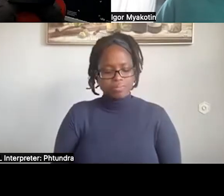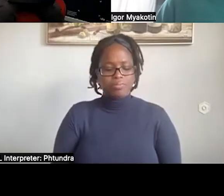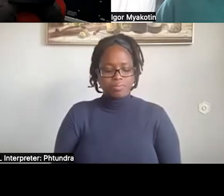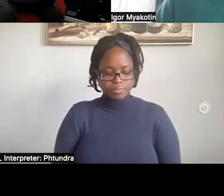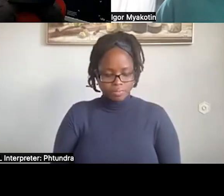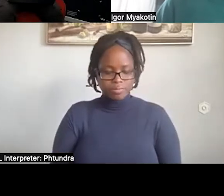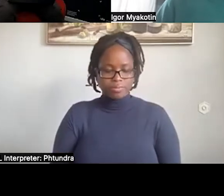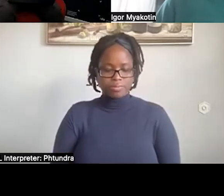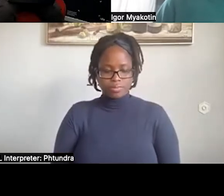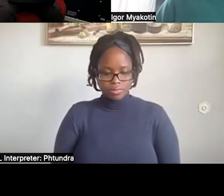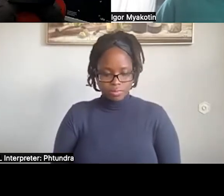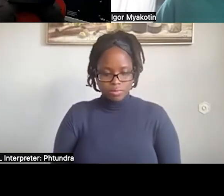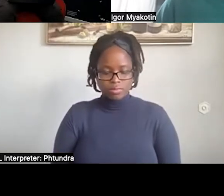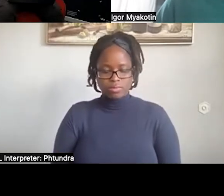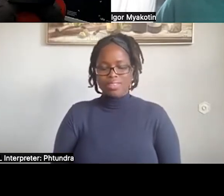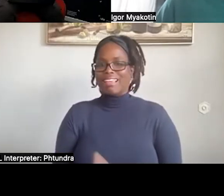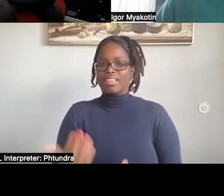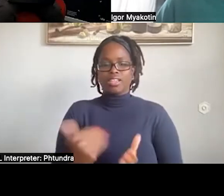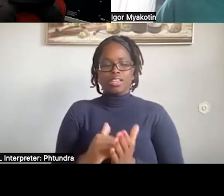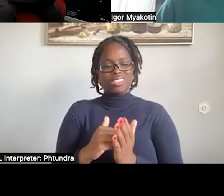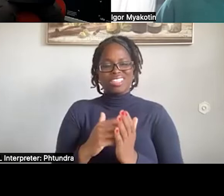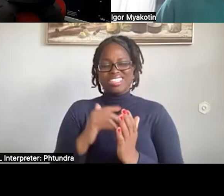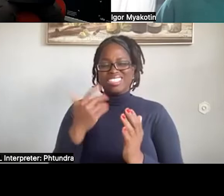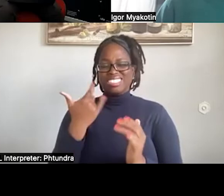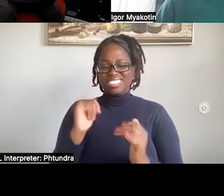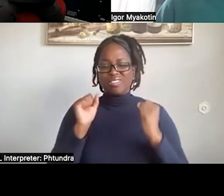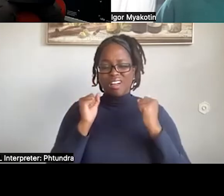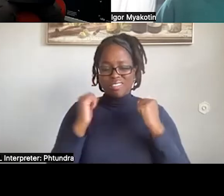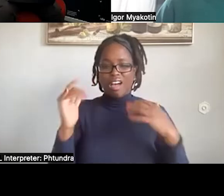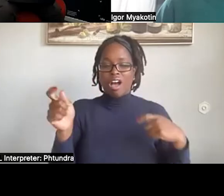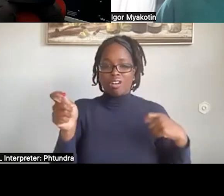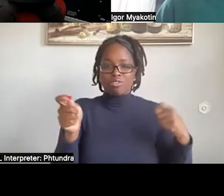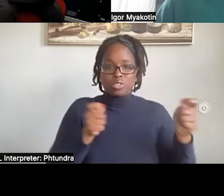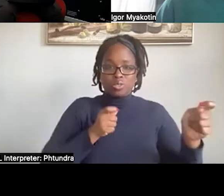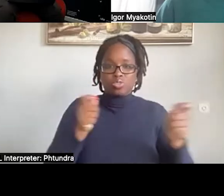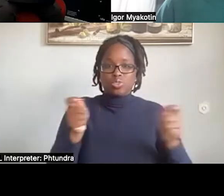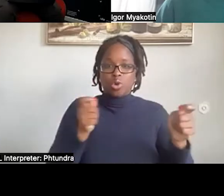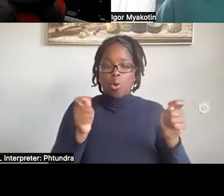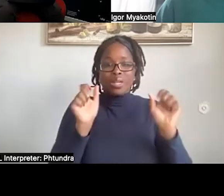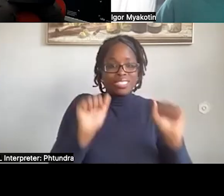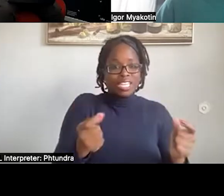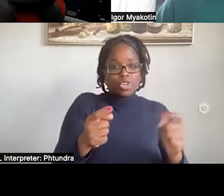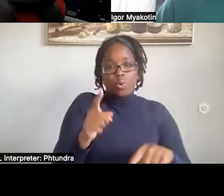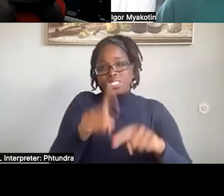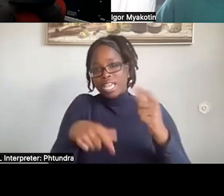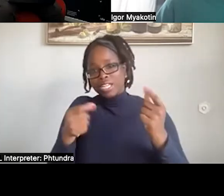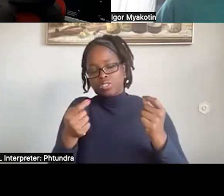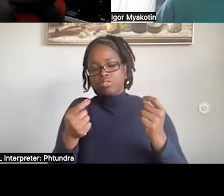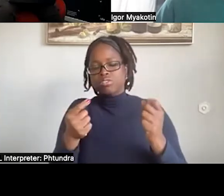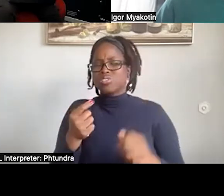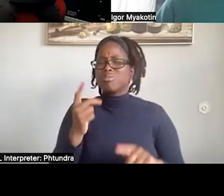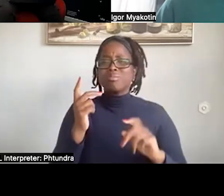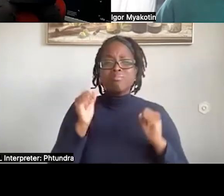about what you can do, what you can express, something broken there. So they are leaving the country. And right now they